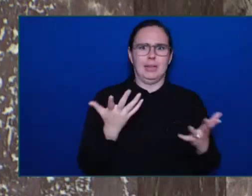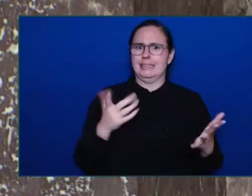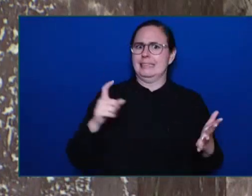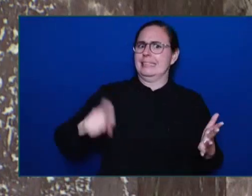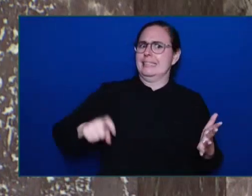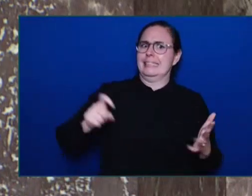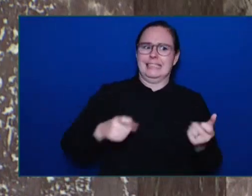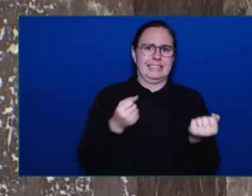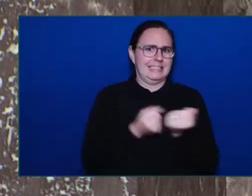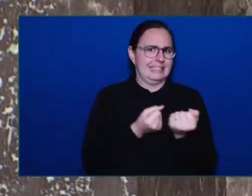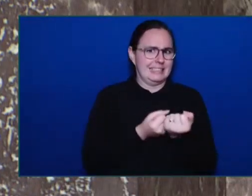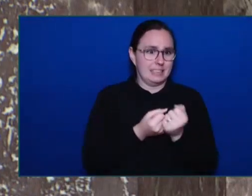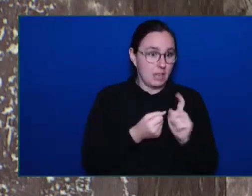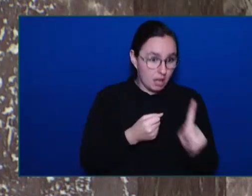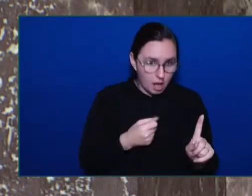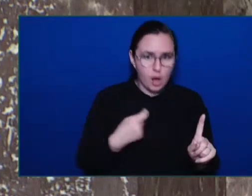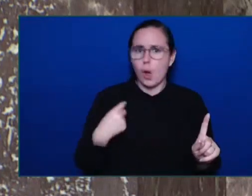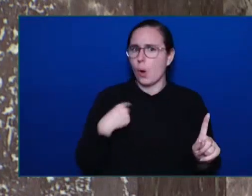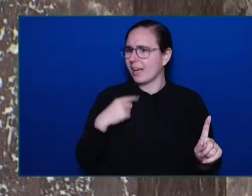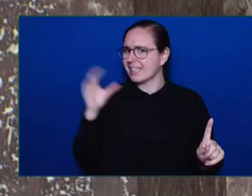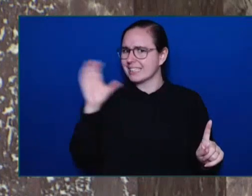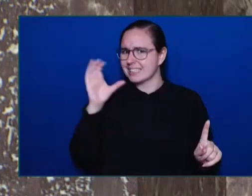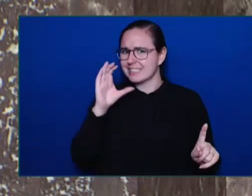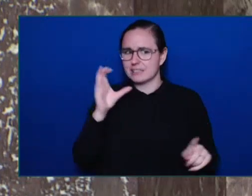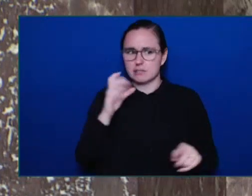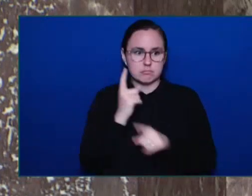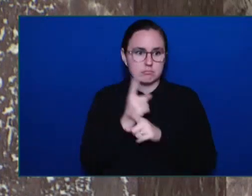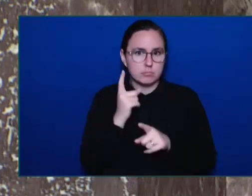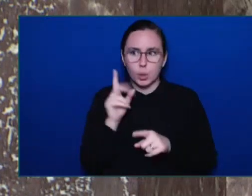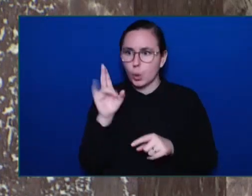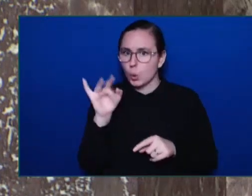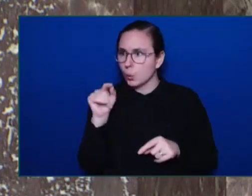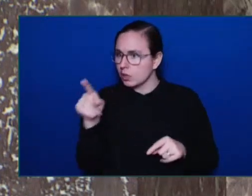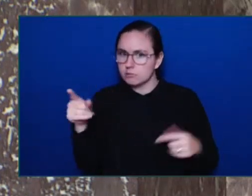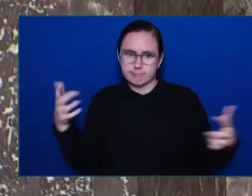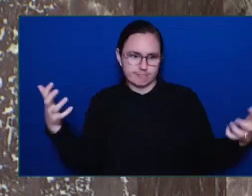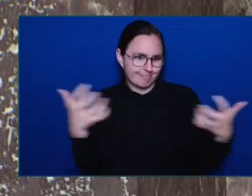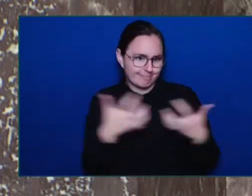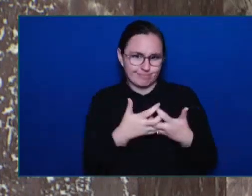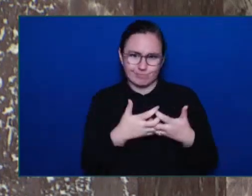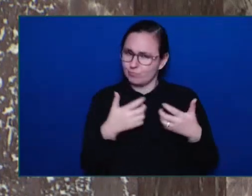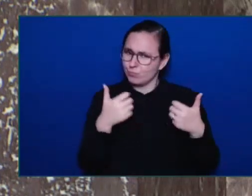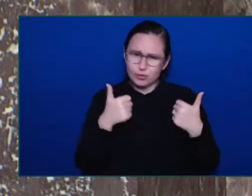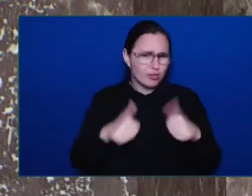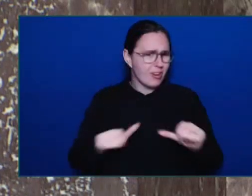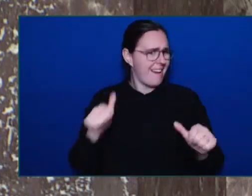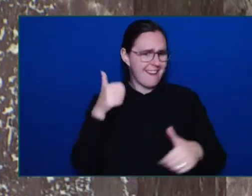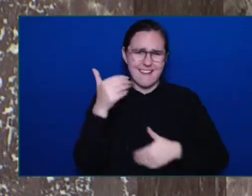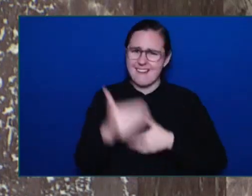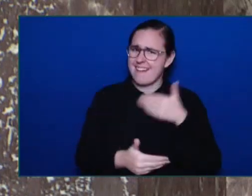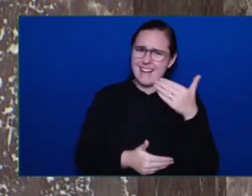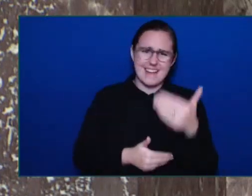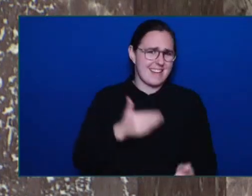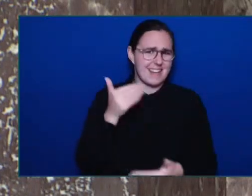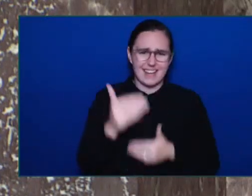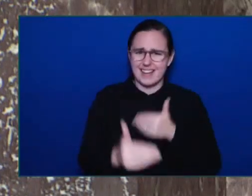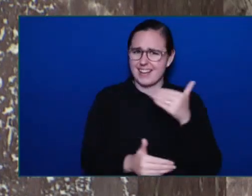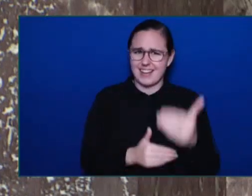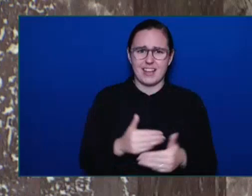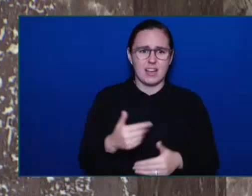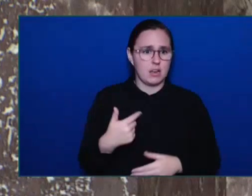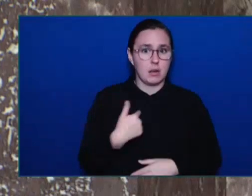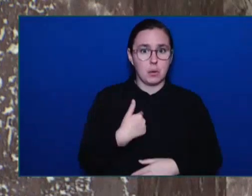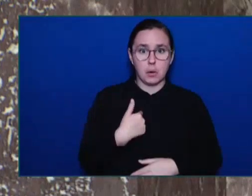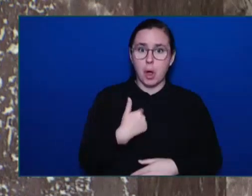people needed, Honourable Speaker. We will never apologize for that. And in fact, I think that the opposition tell us they would have done differently. Would